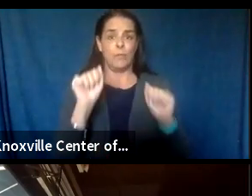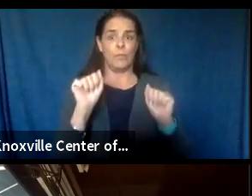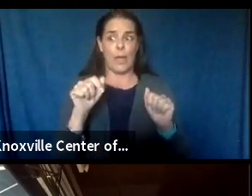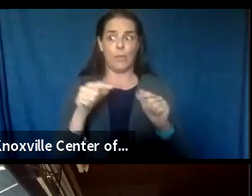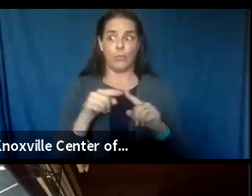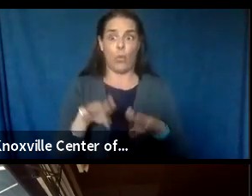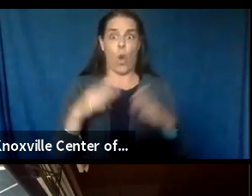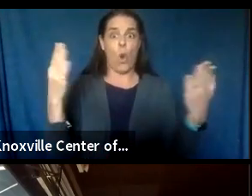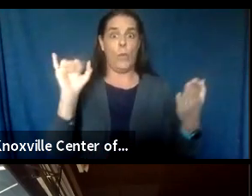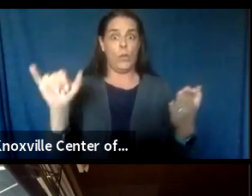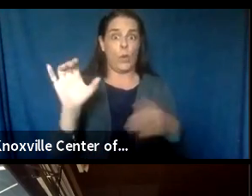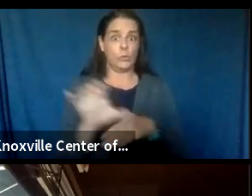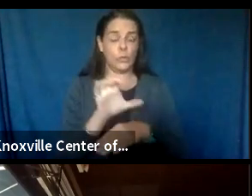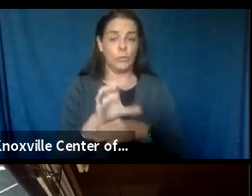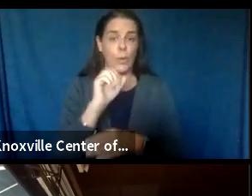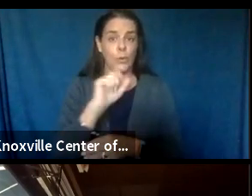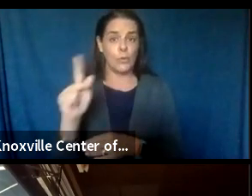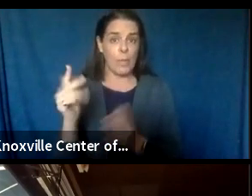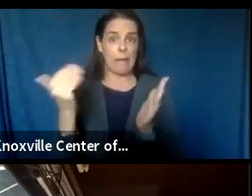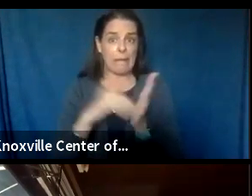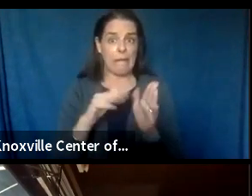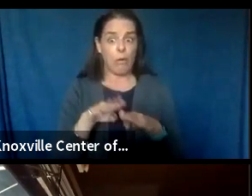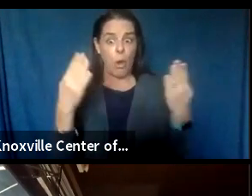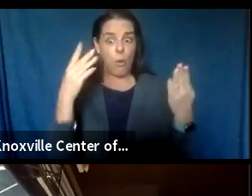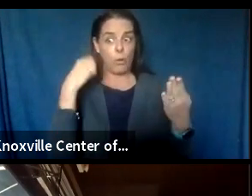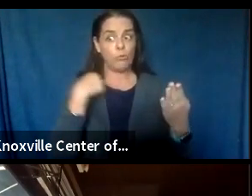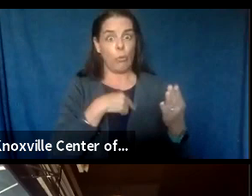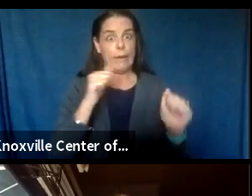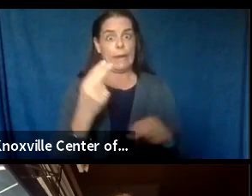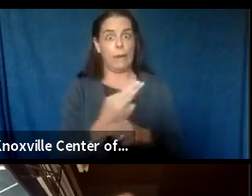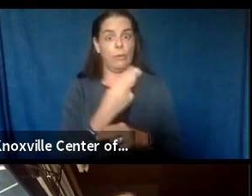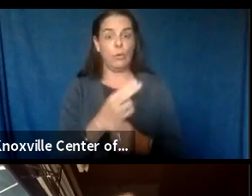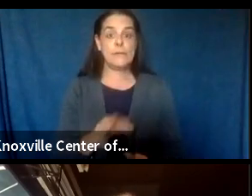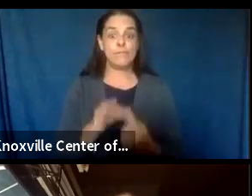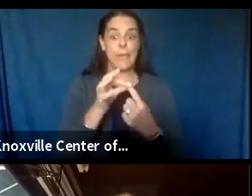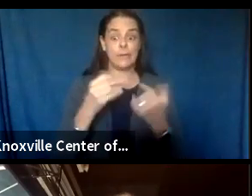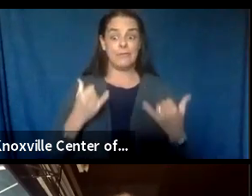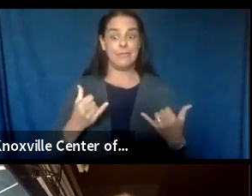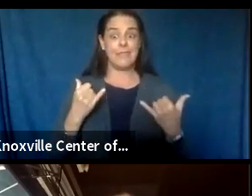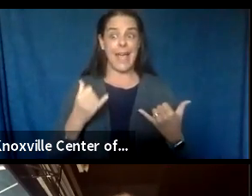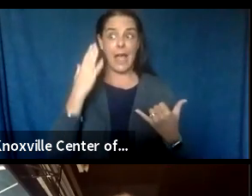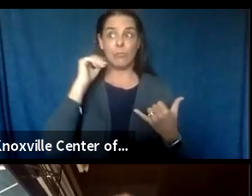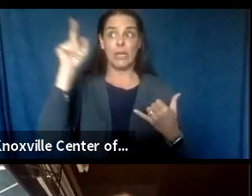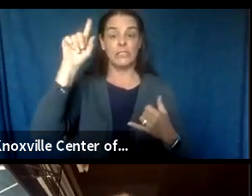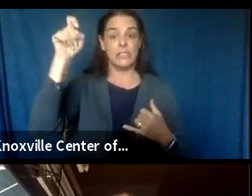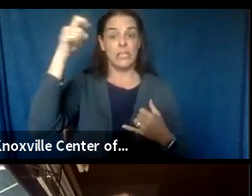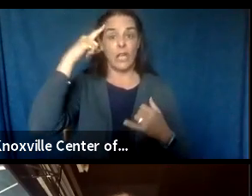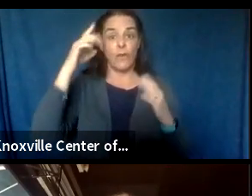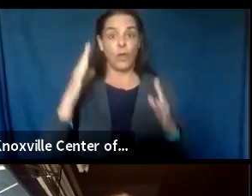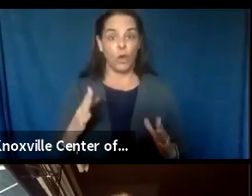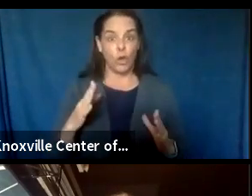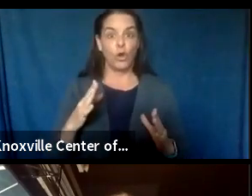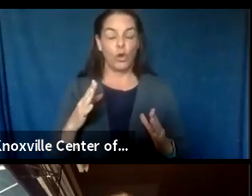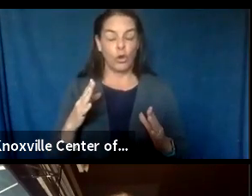those open back up for use, especially now that the Governor